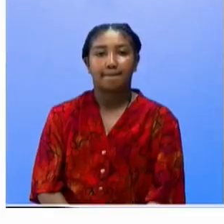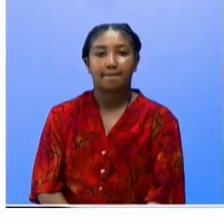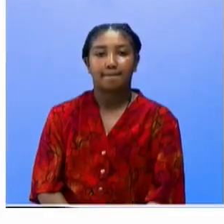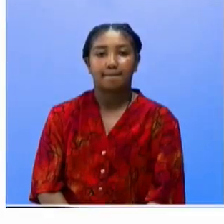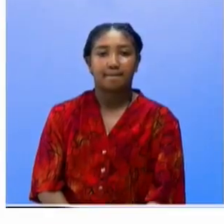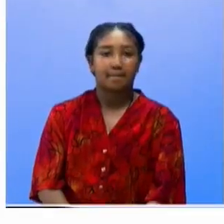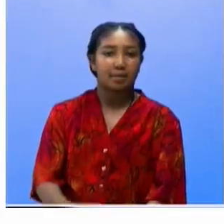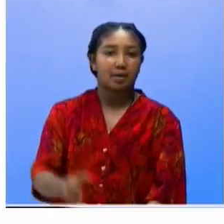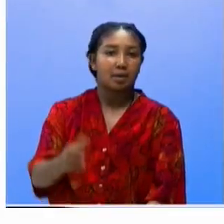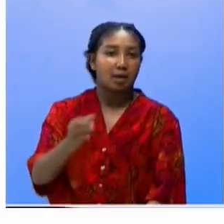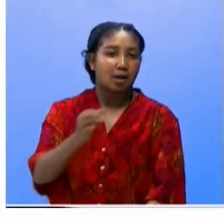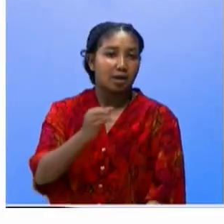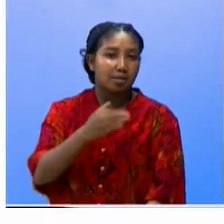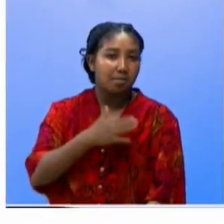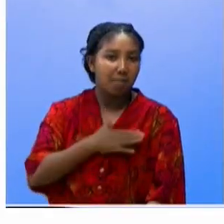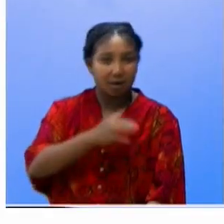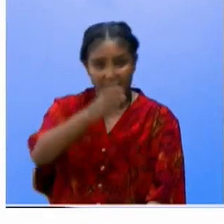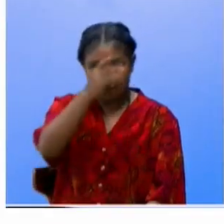my father,